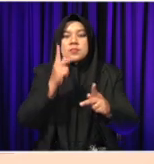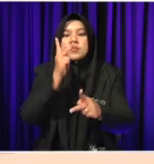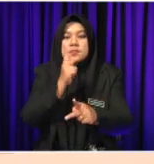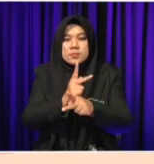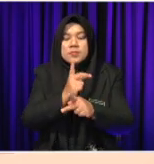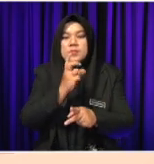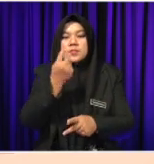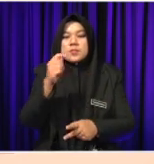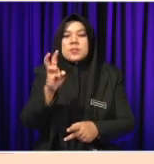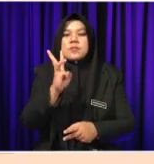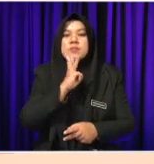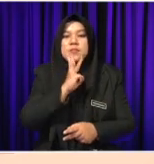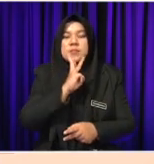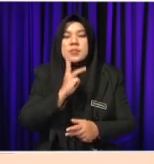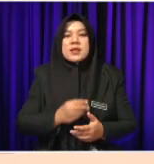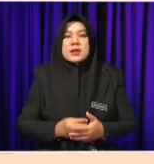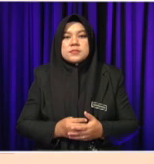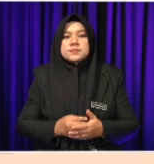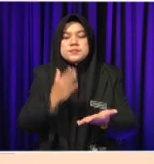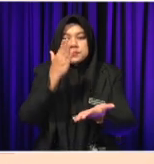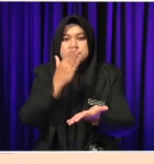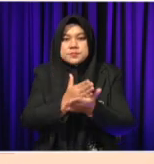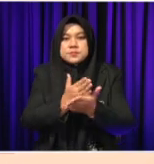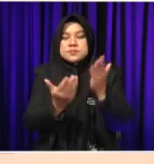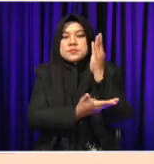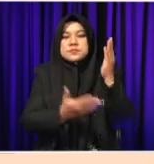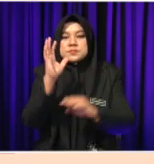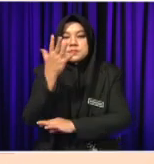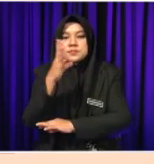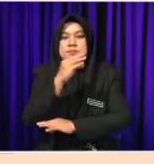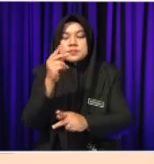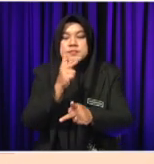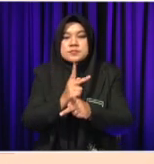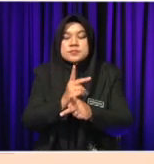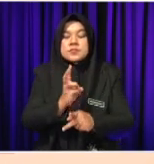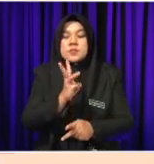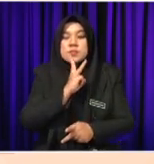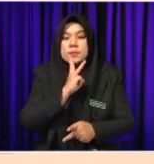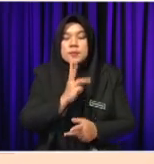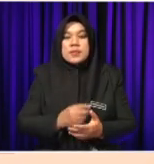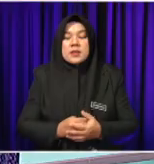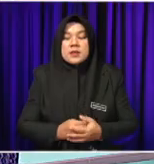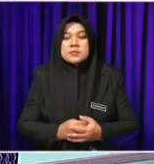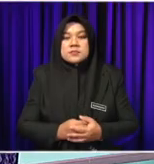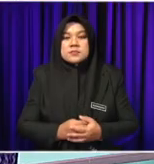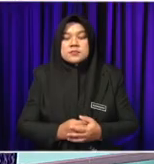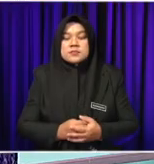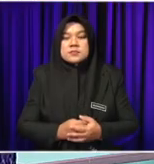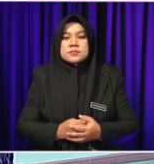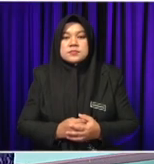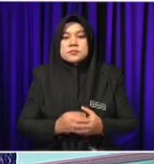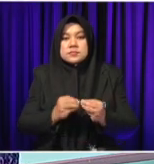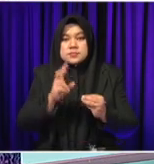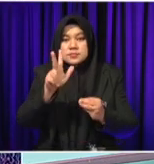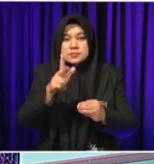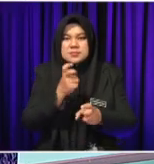Save the water, exactly. Stop cutting trees and save yes. water. Now, we have come to a little bit challenge question.